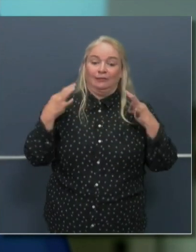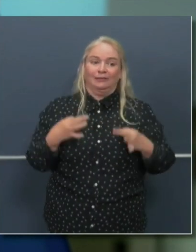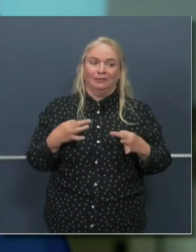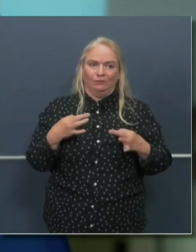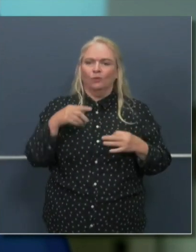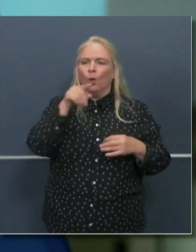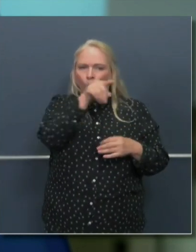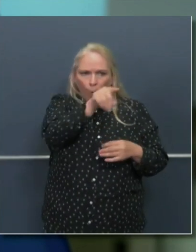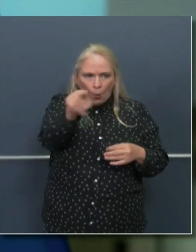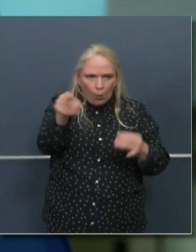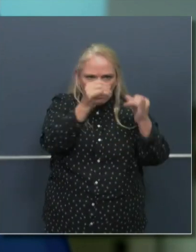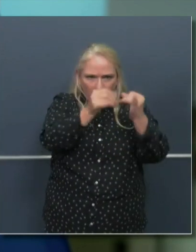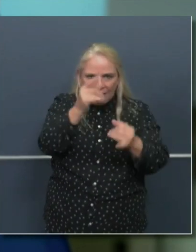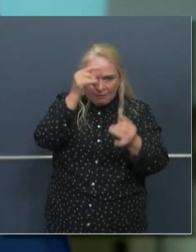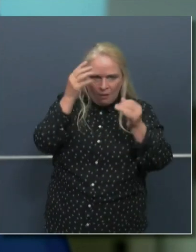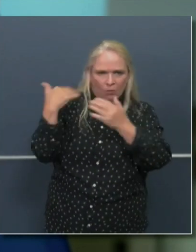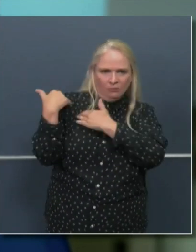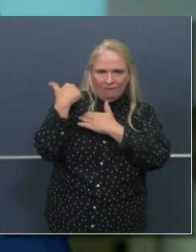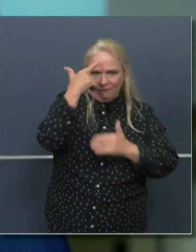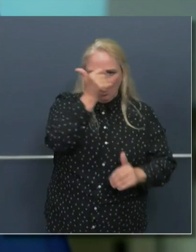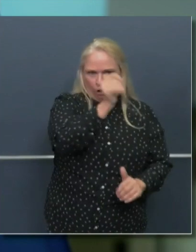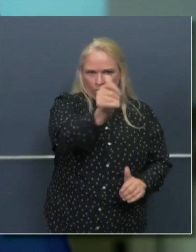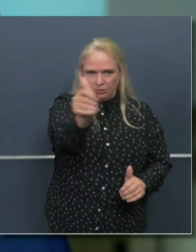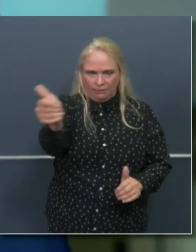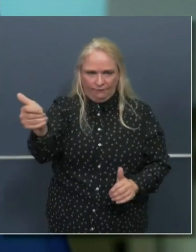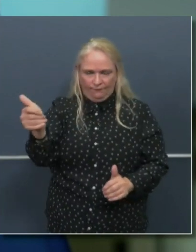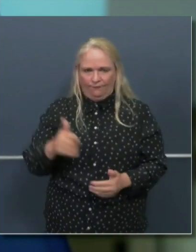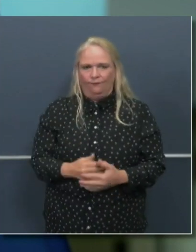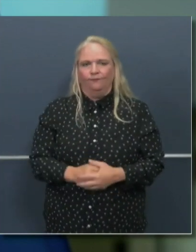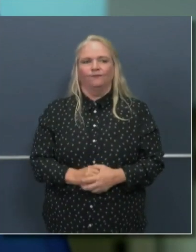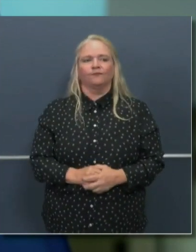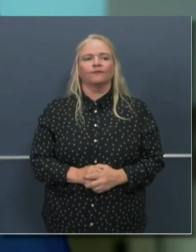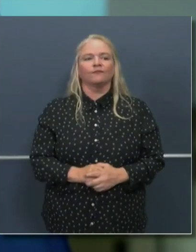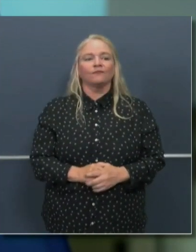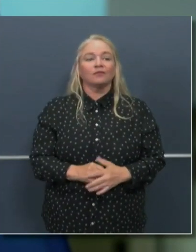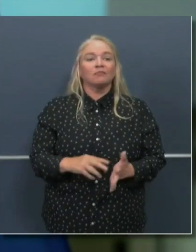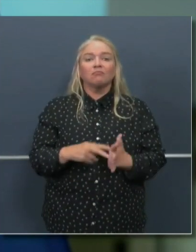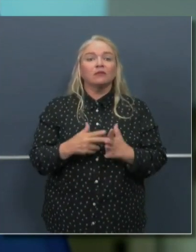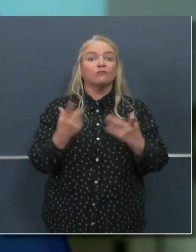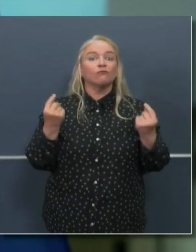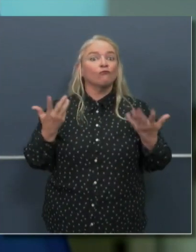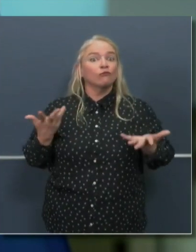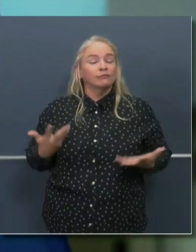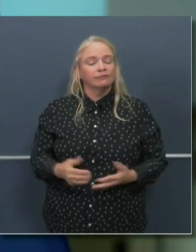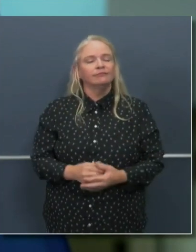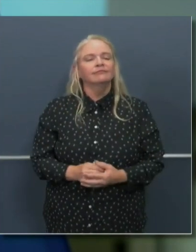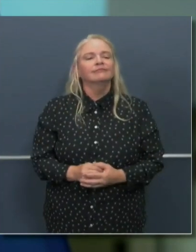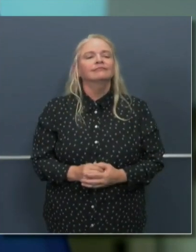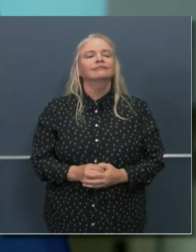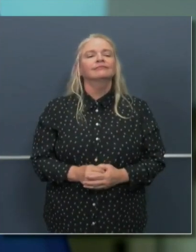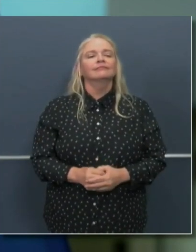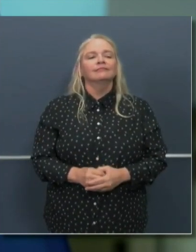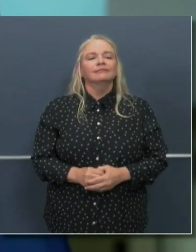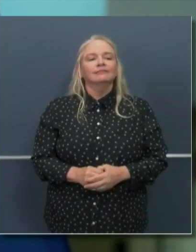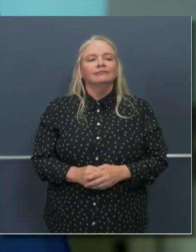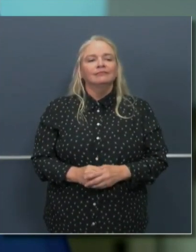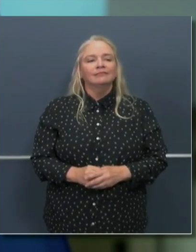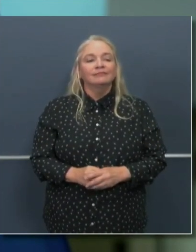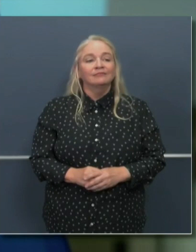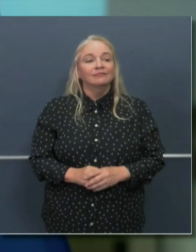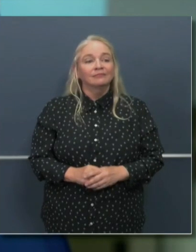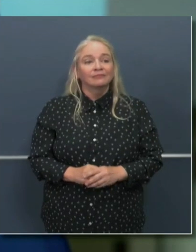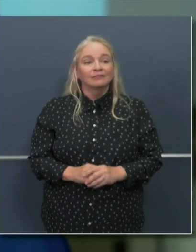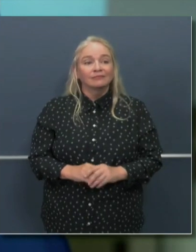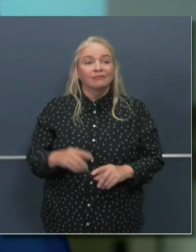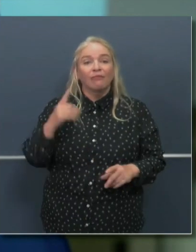foundationally, that answer can be affirmative, meaning we can just roll over and accept the spread and